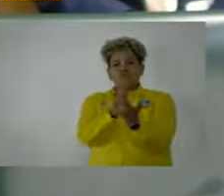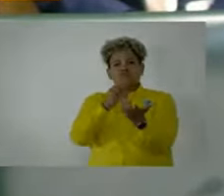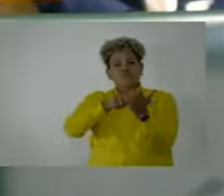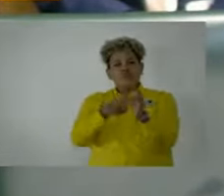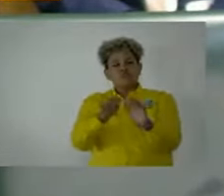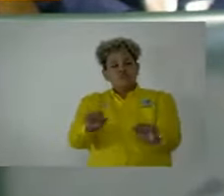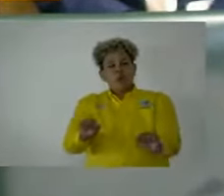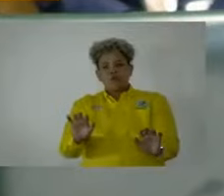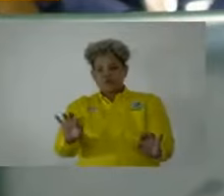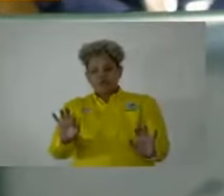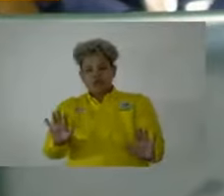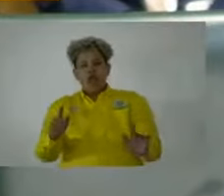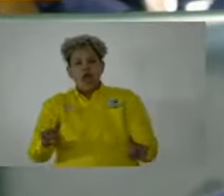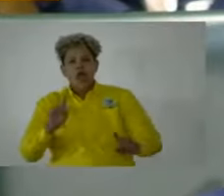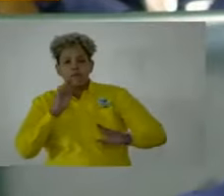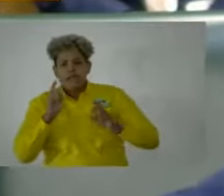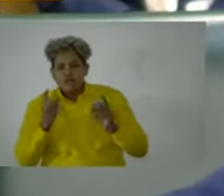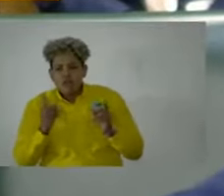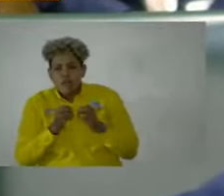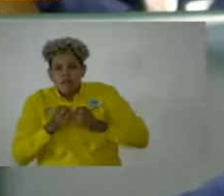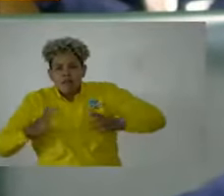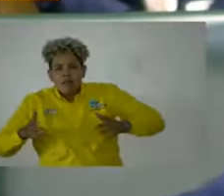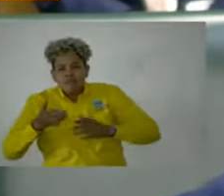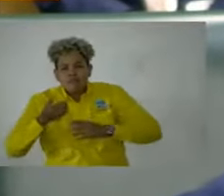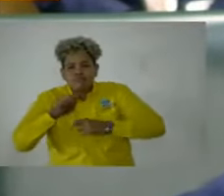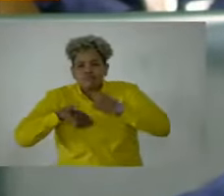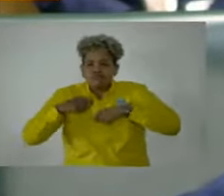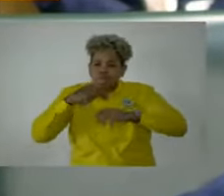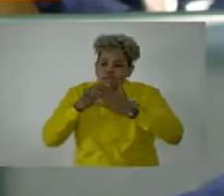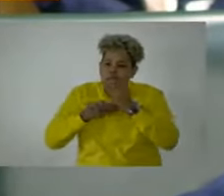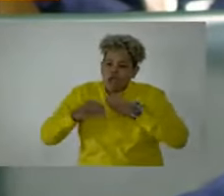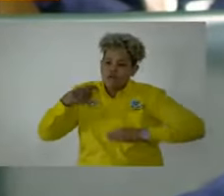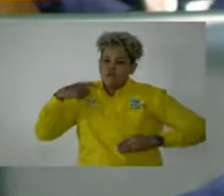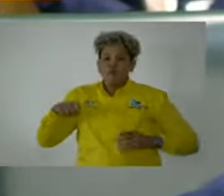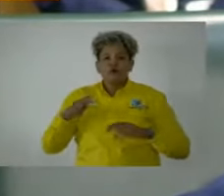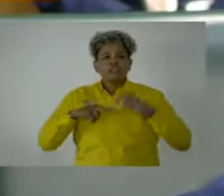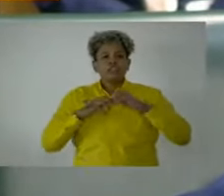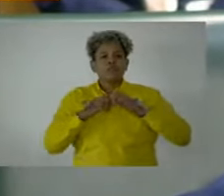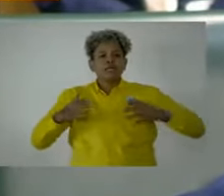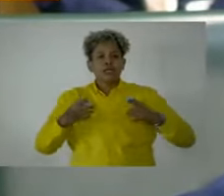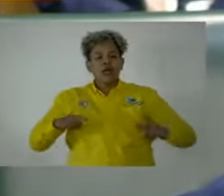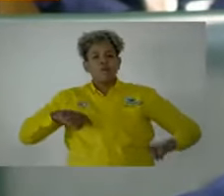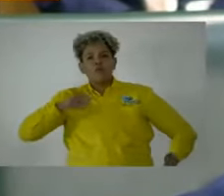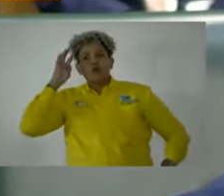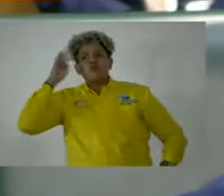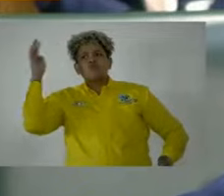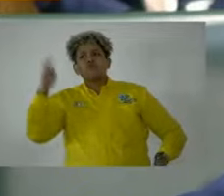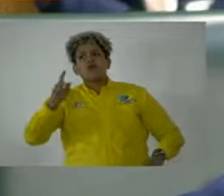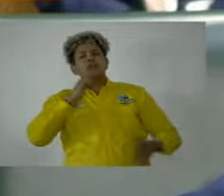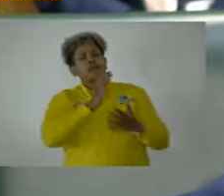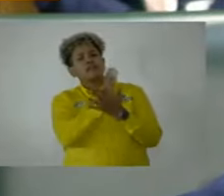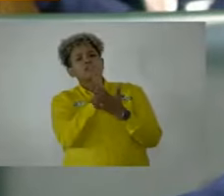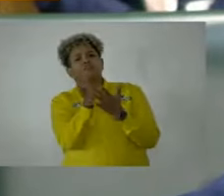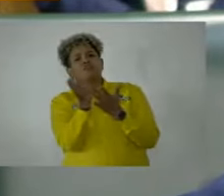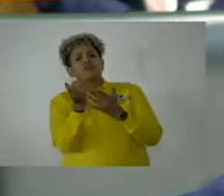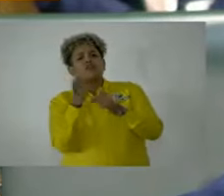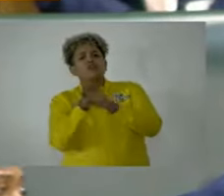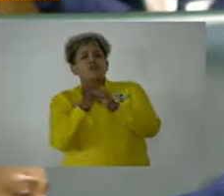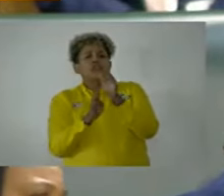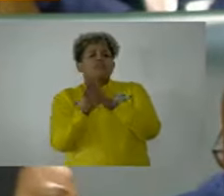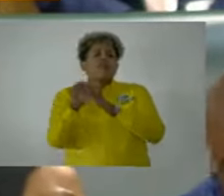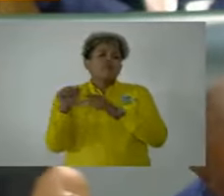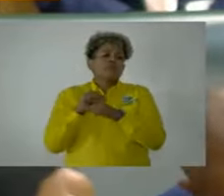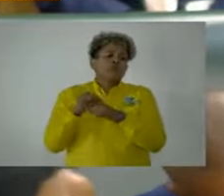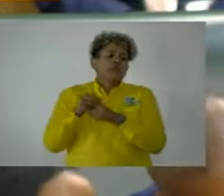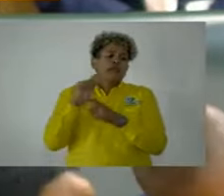as possible in a rapidly evolving economy that we must build. We will create a series of workforce development